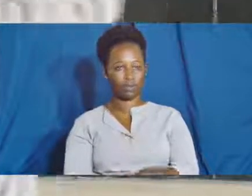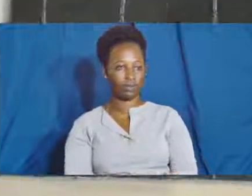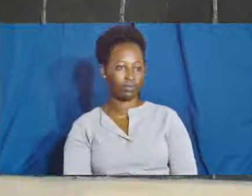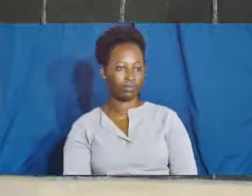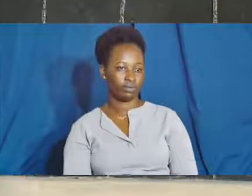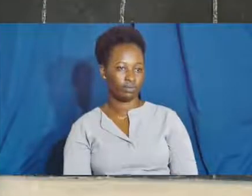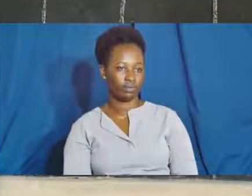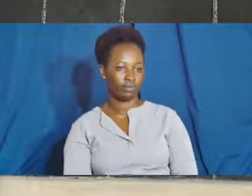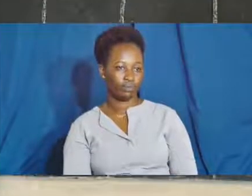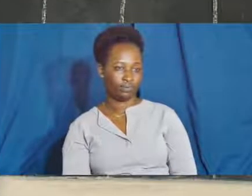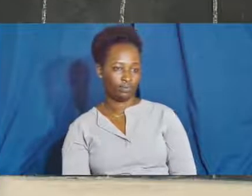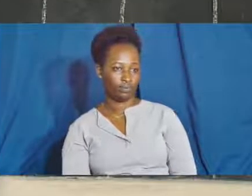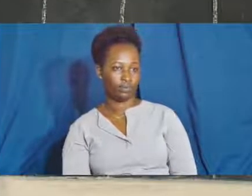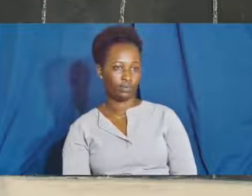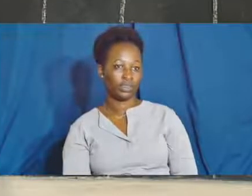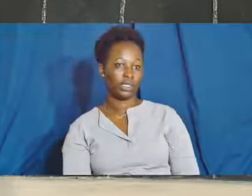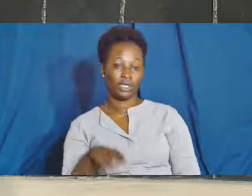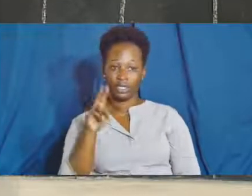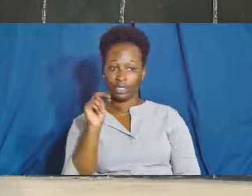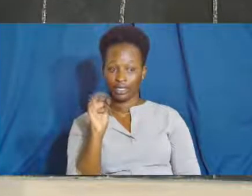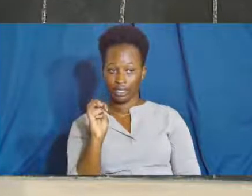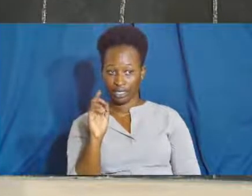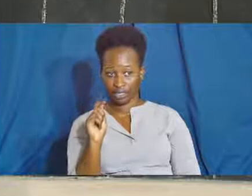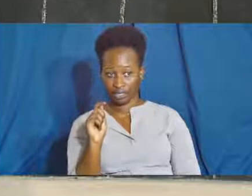290,000. So that is your net sales figure.